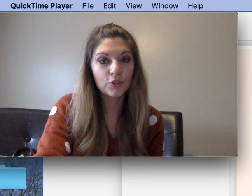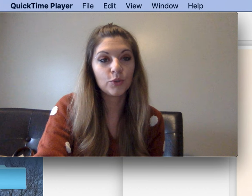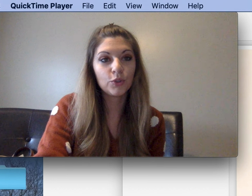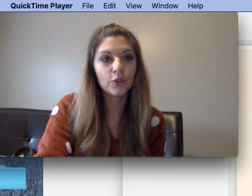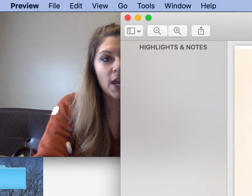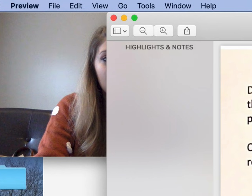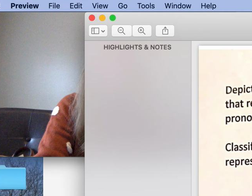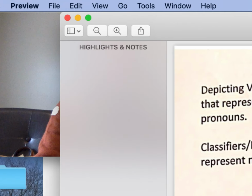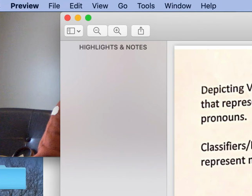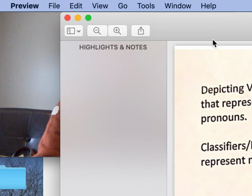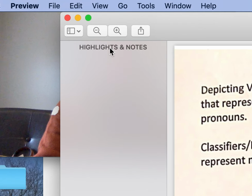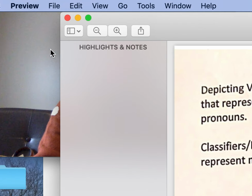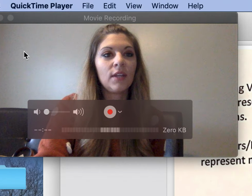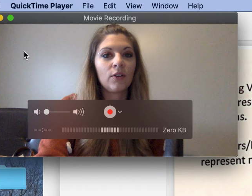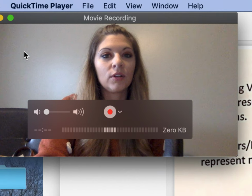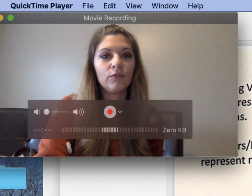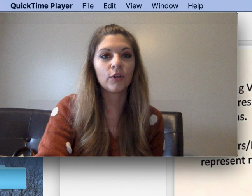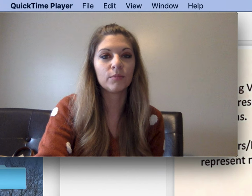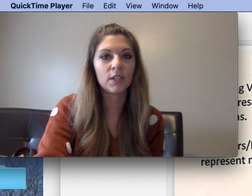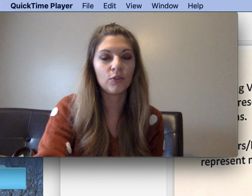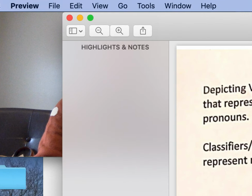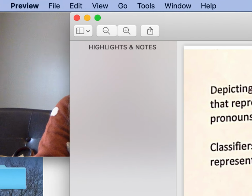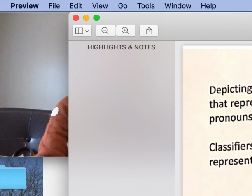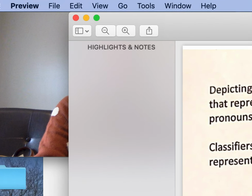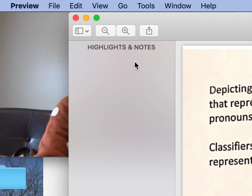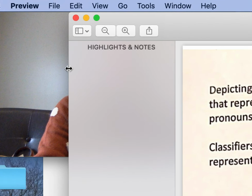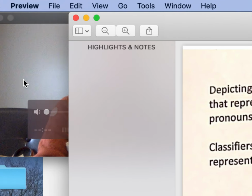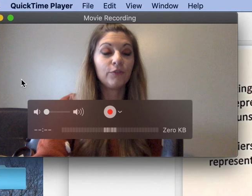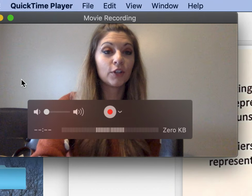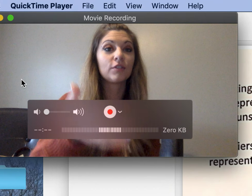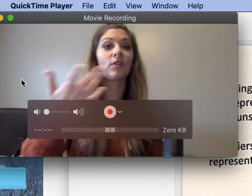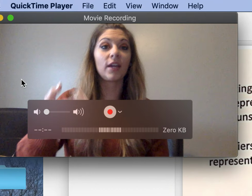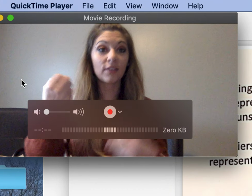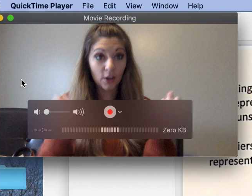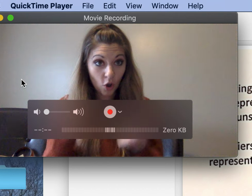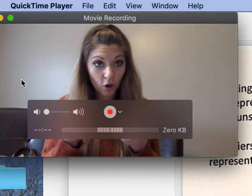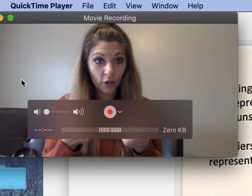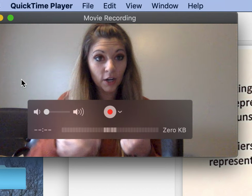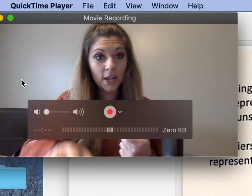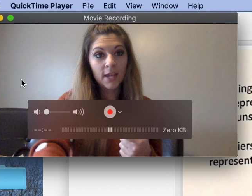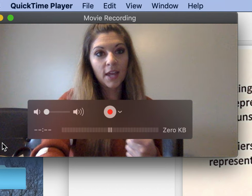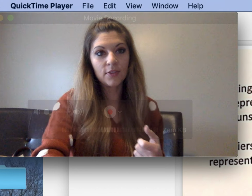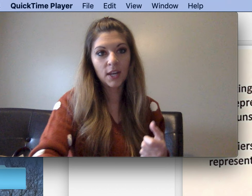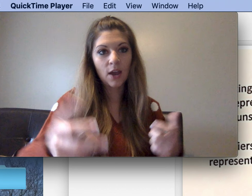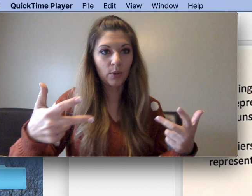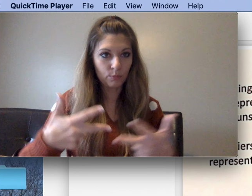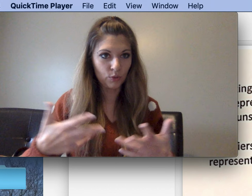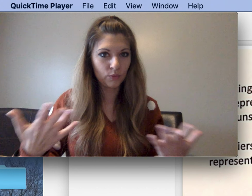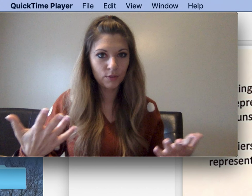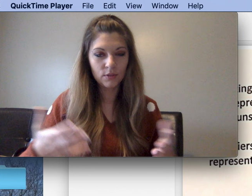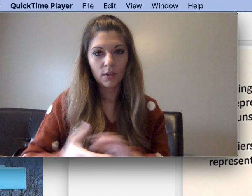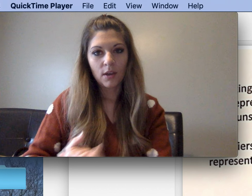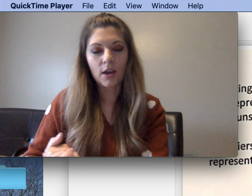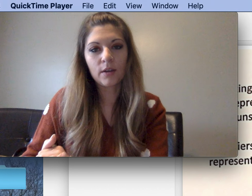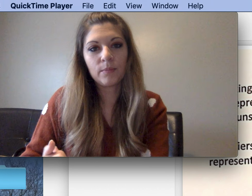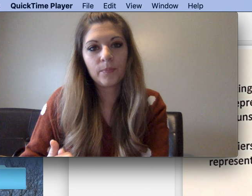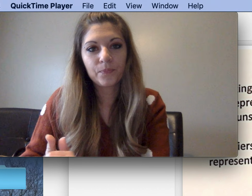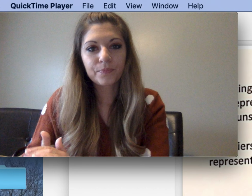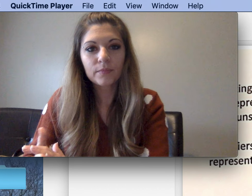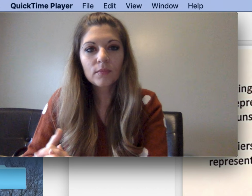So you're adding to the noun and verbs that you've already stated first, like that car, and then how it moves.